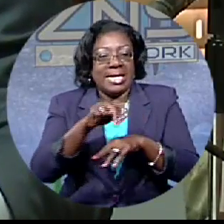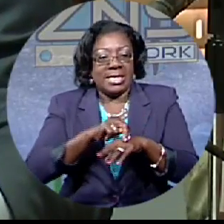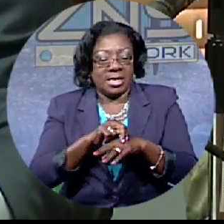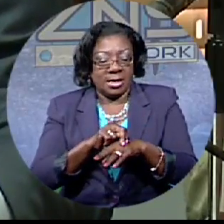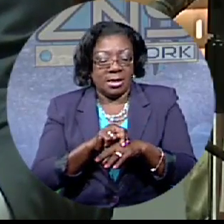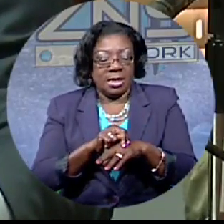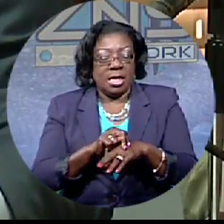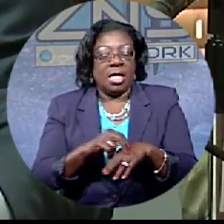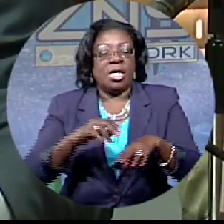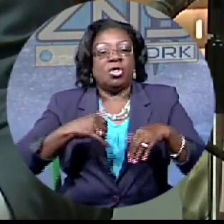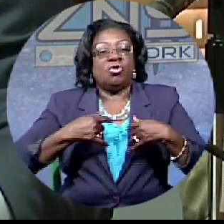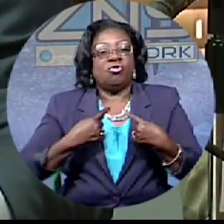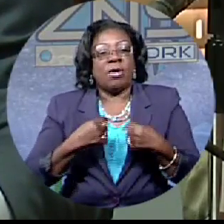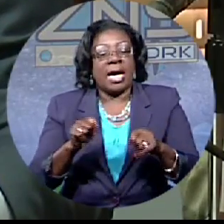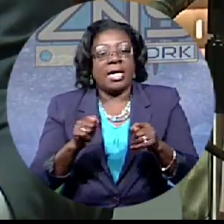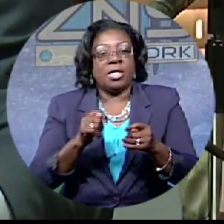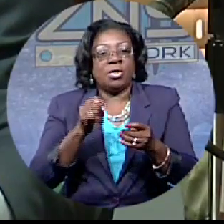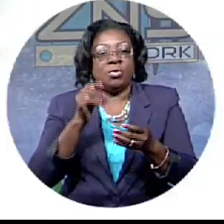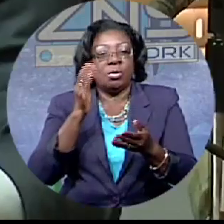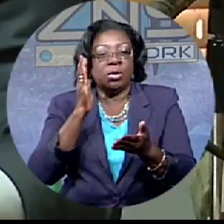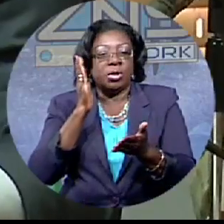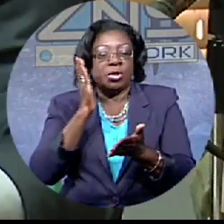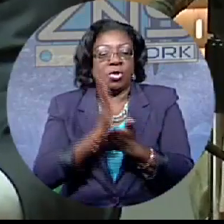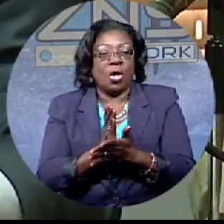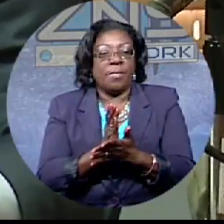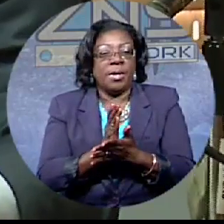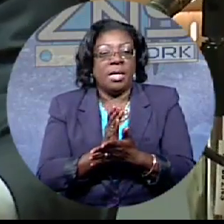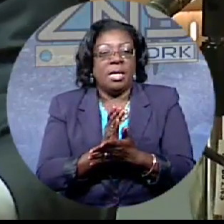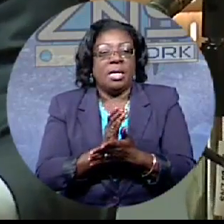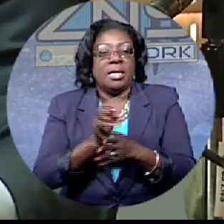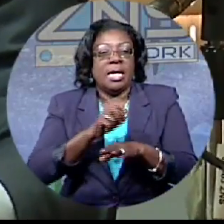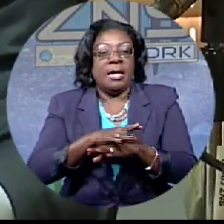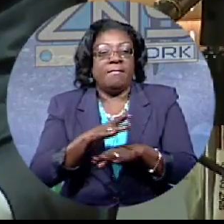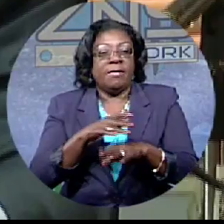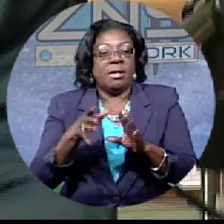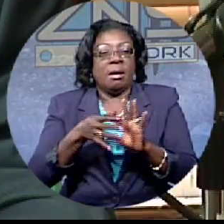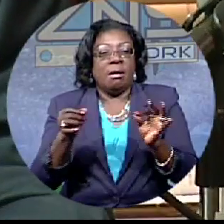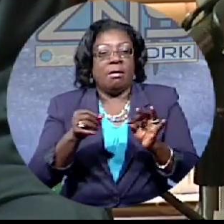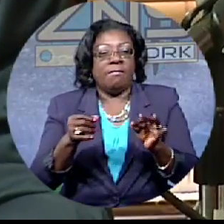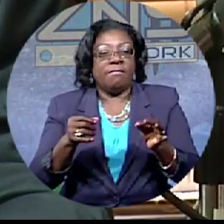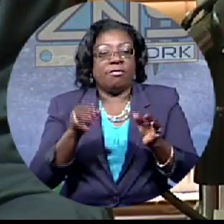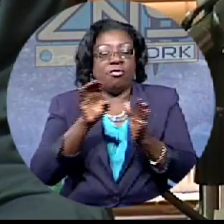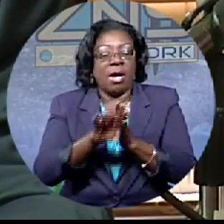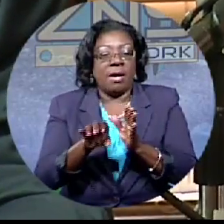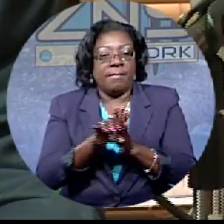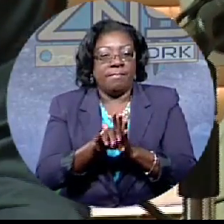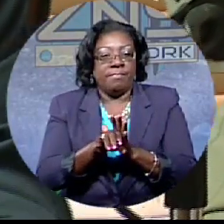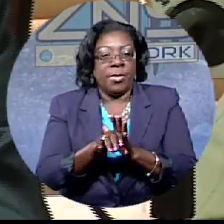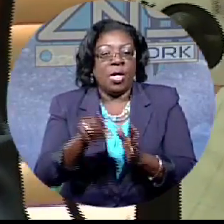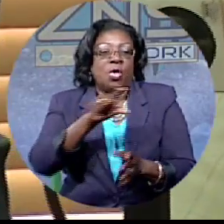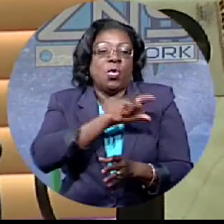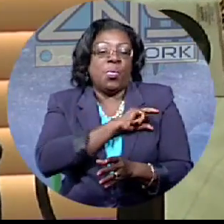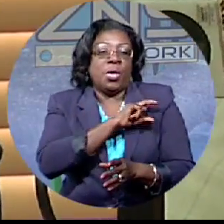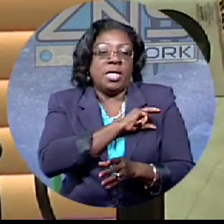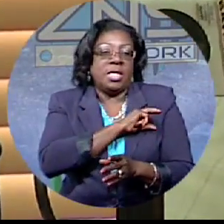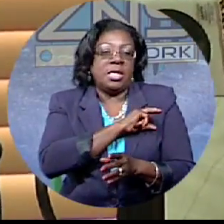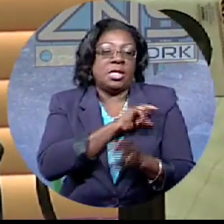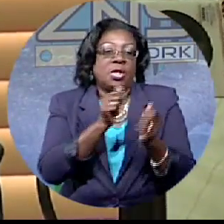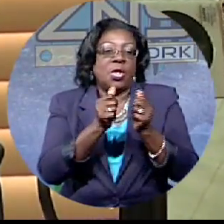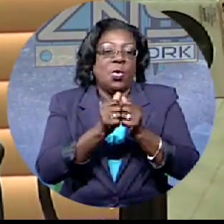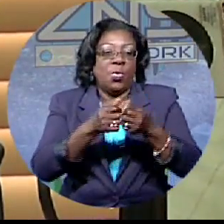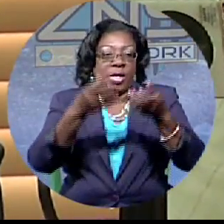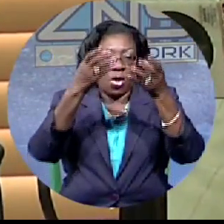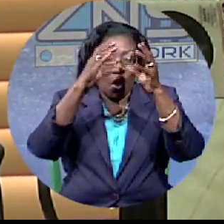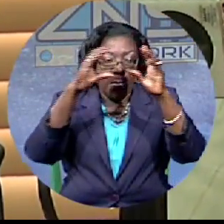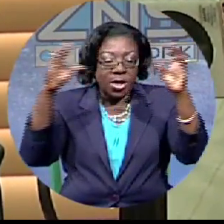combat the efforts of the enemy. We know our police force, headed by Commissioner Greenslade,